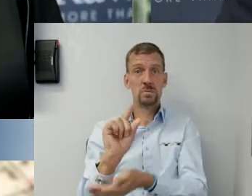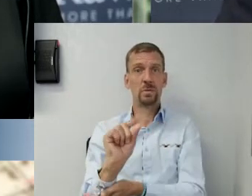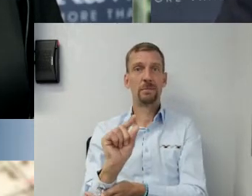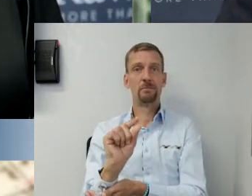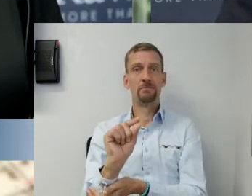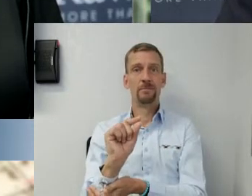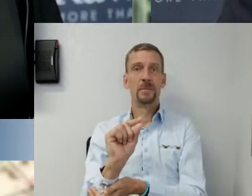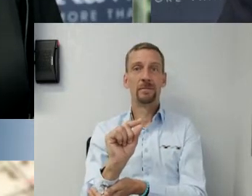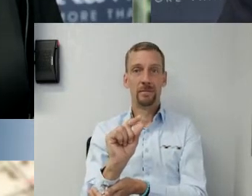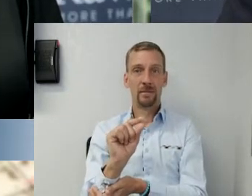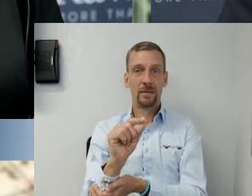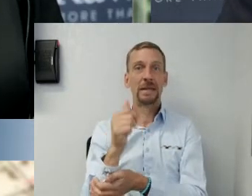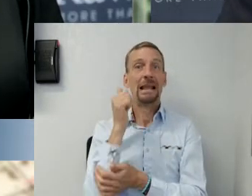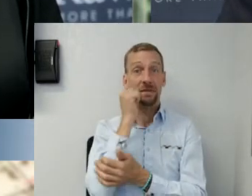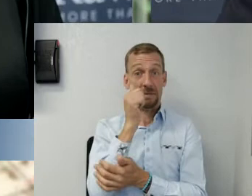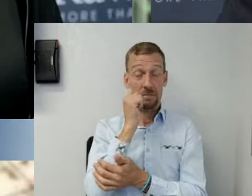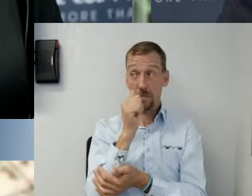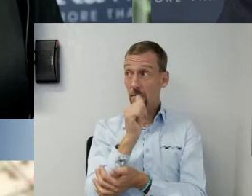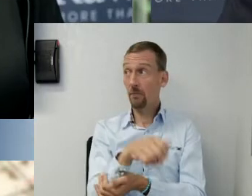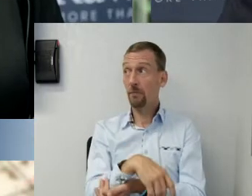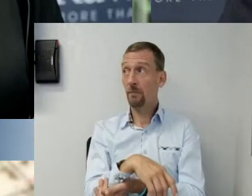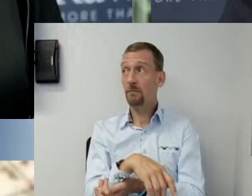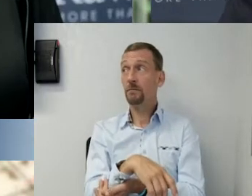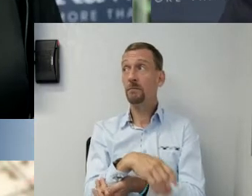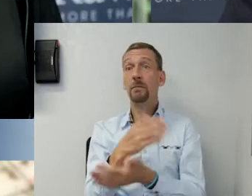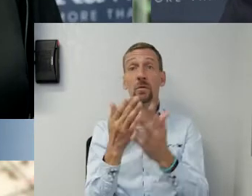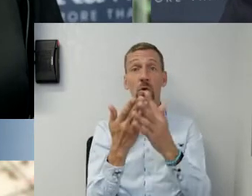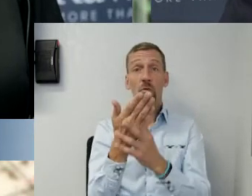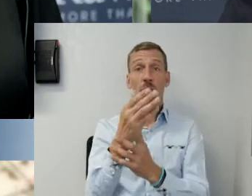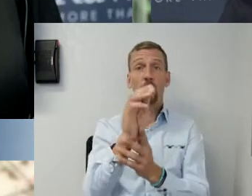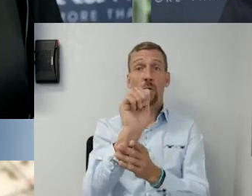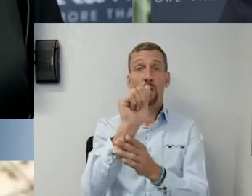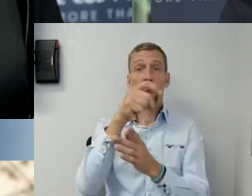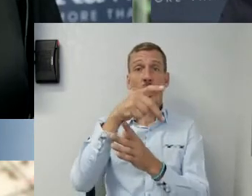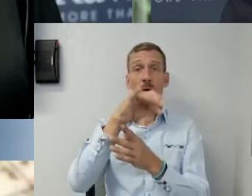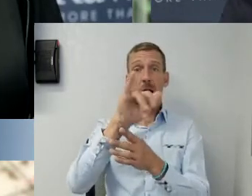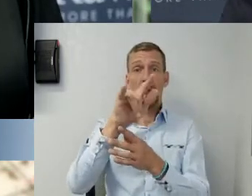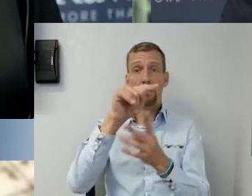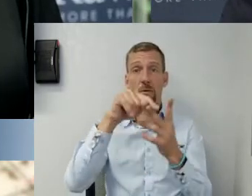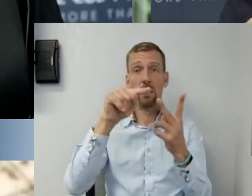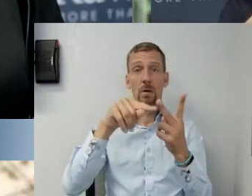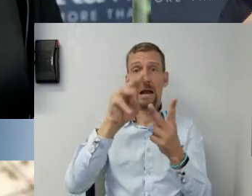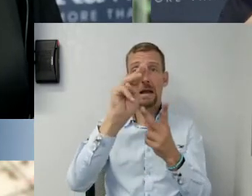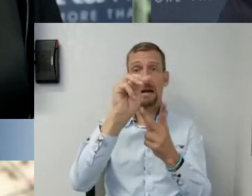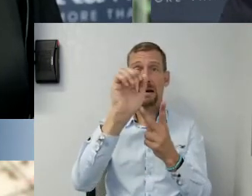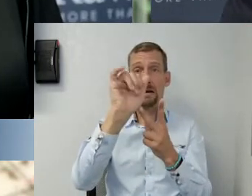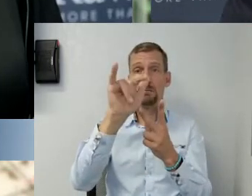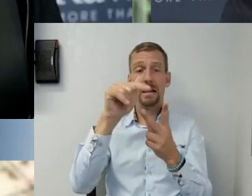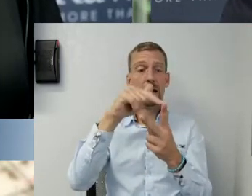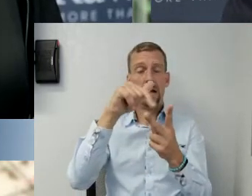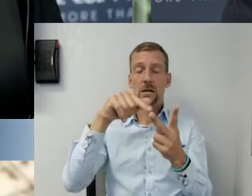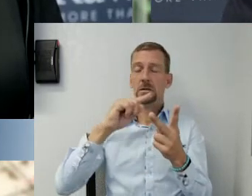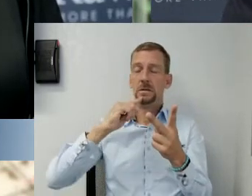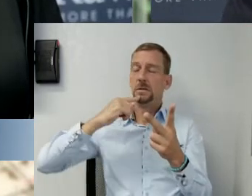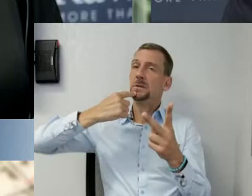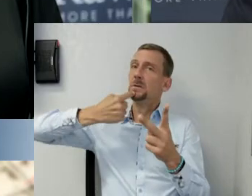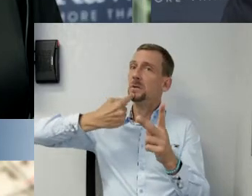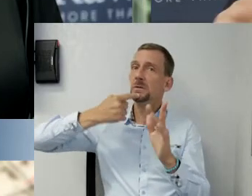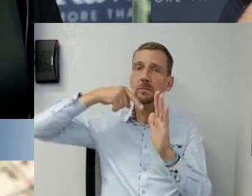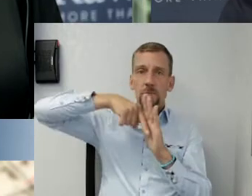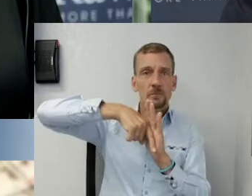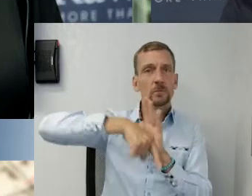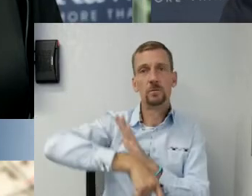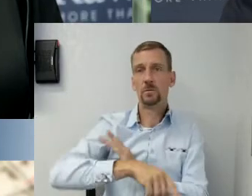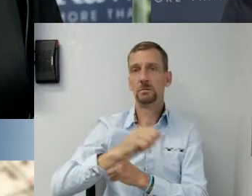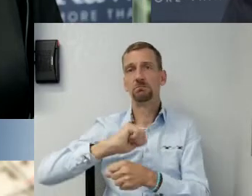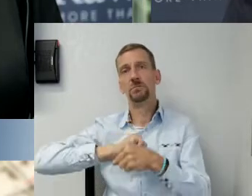20 per day throughout April and May. That's when we were really knee-deep in the pandemic.